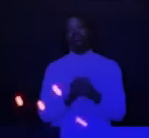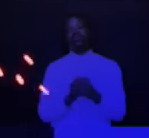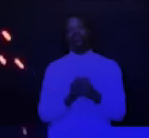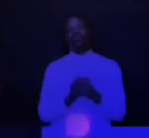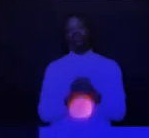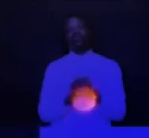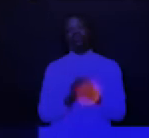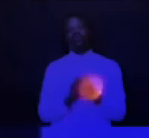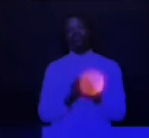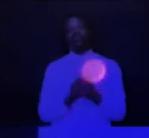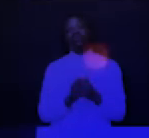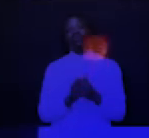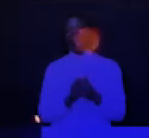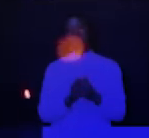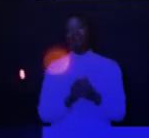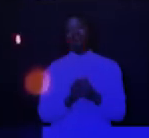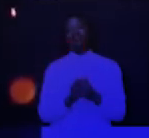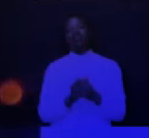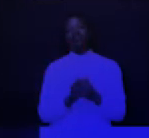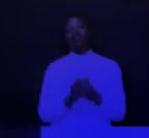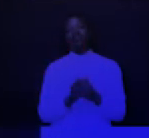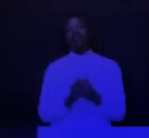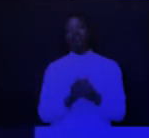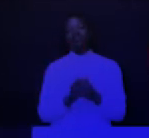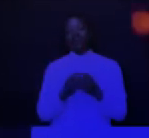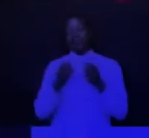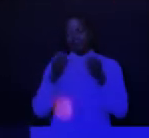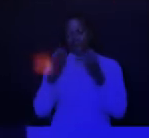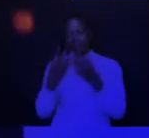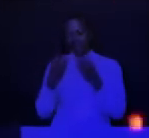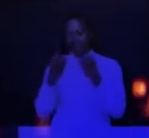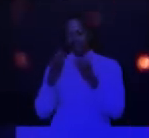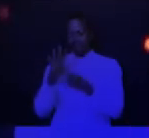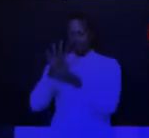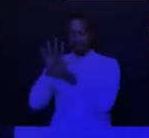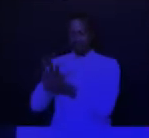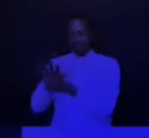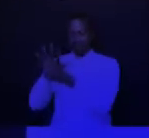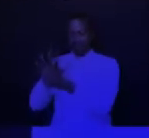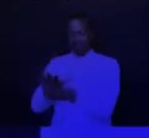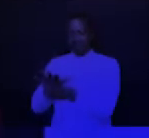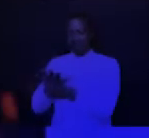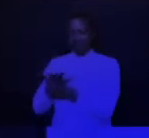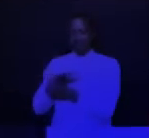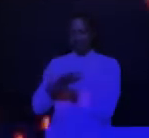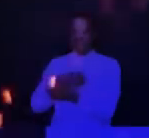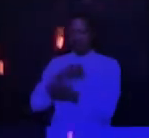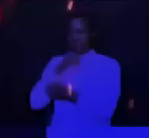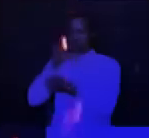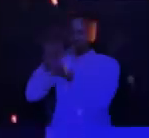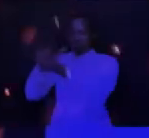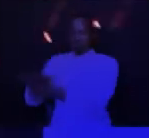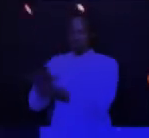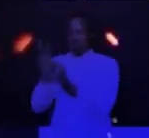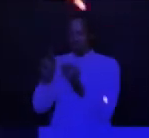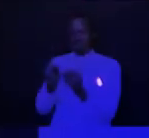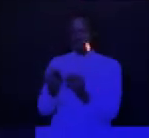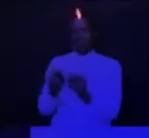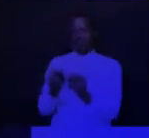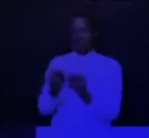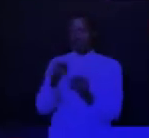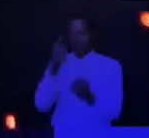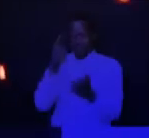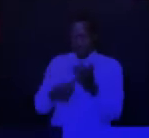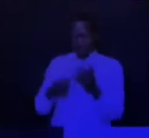I've spared them many much burden. I've not demanded what is my right,